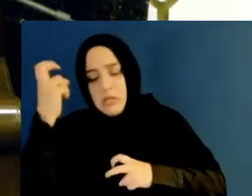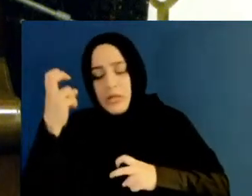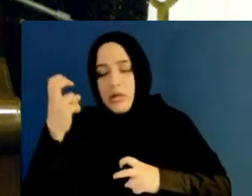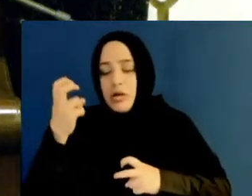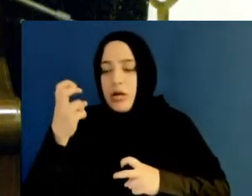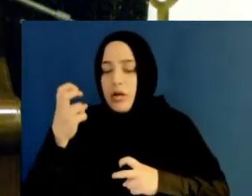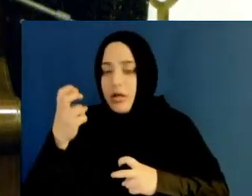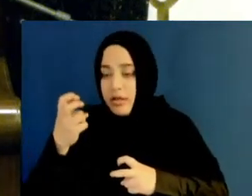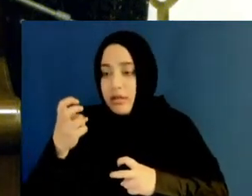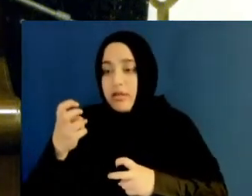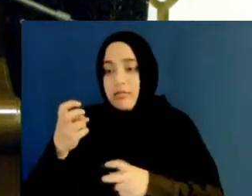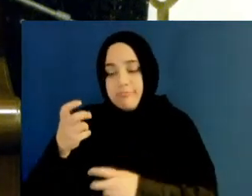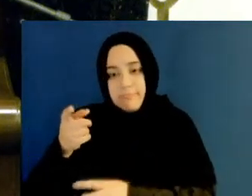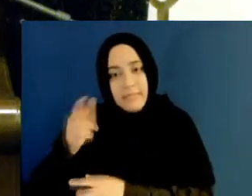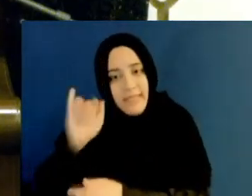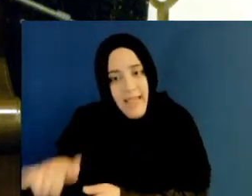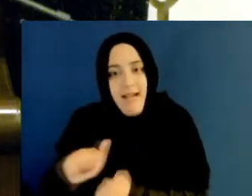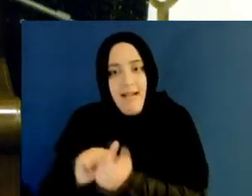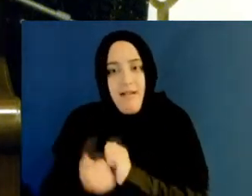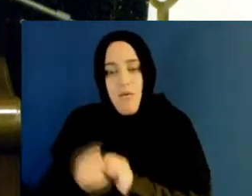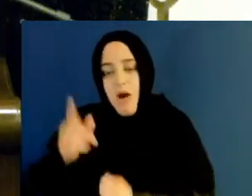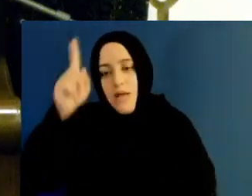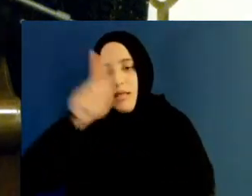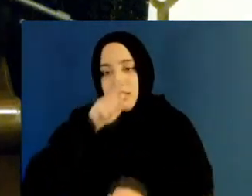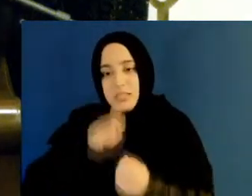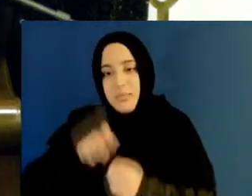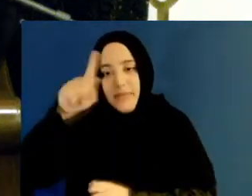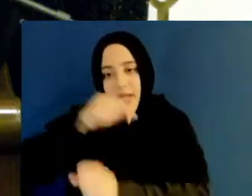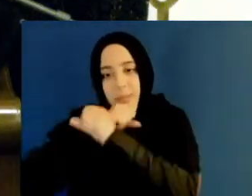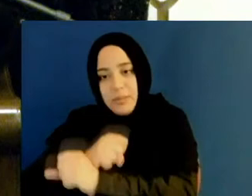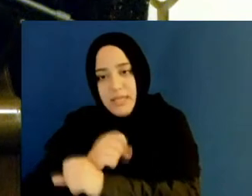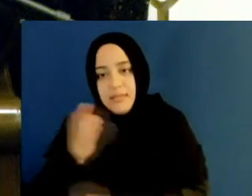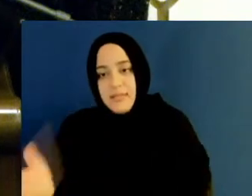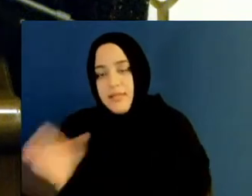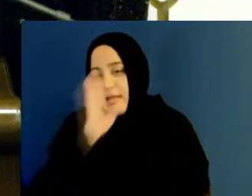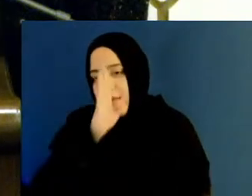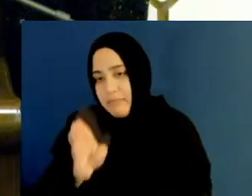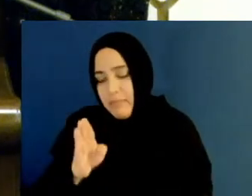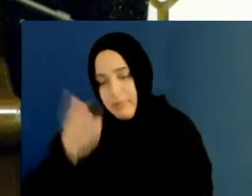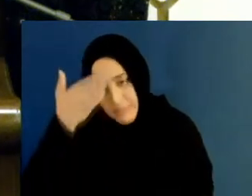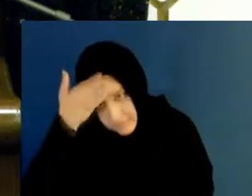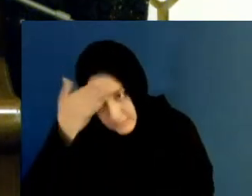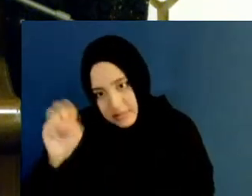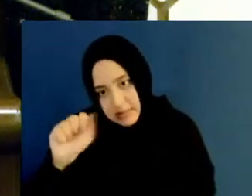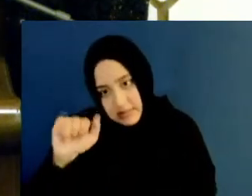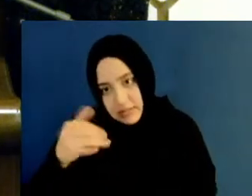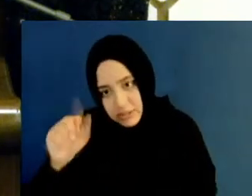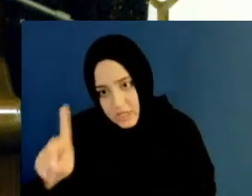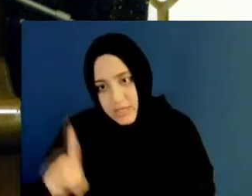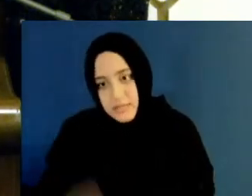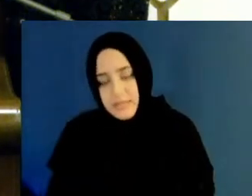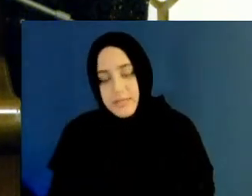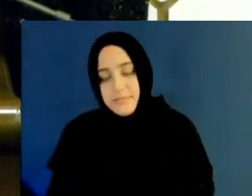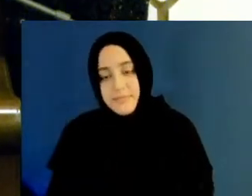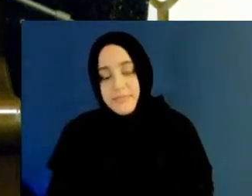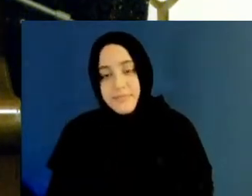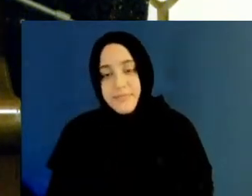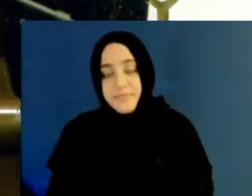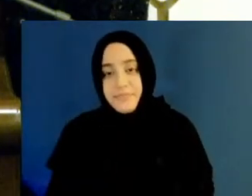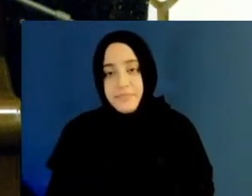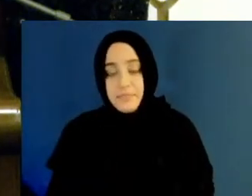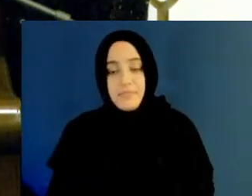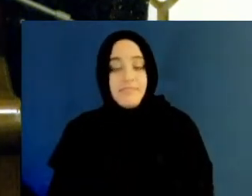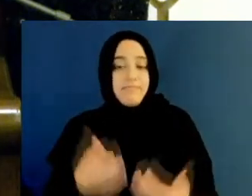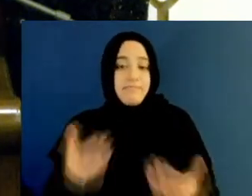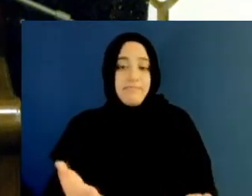Imam Sajjad. For understand, ahibai, we don't take anything. If you